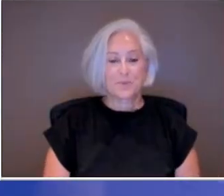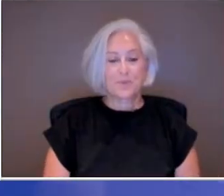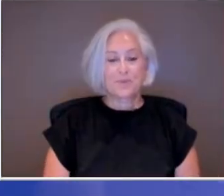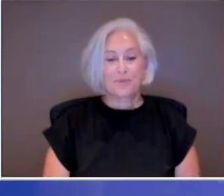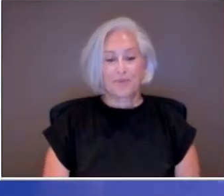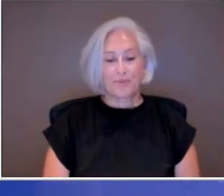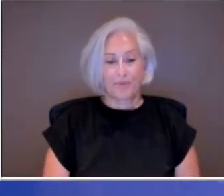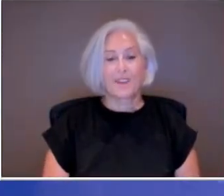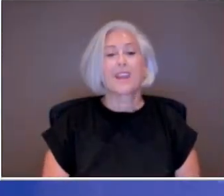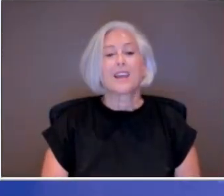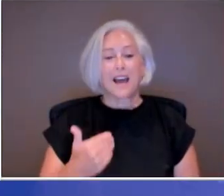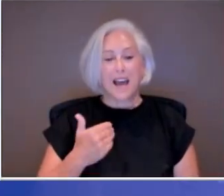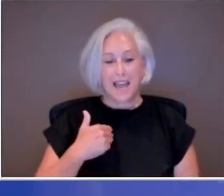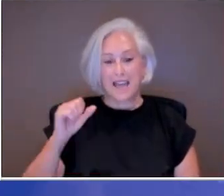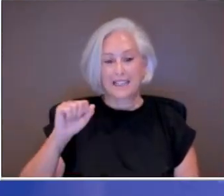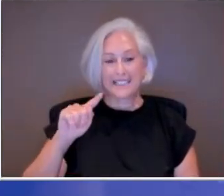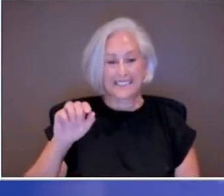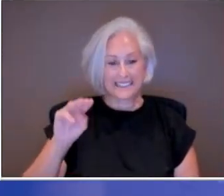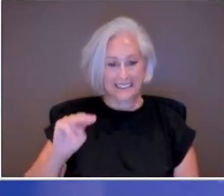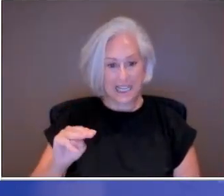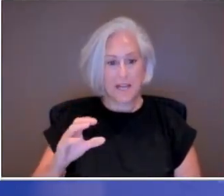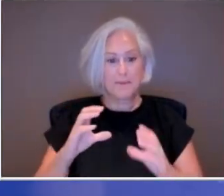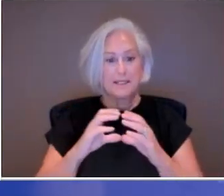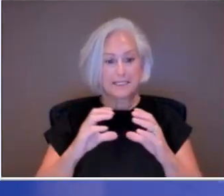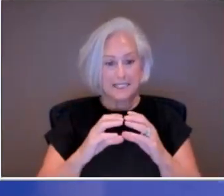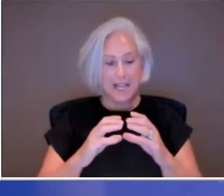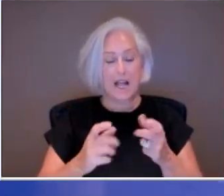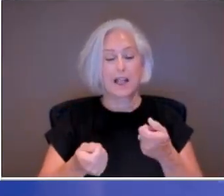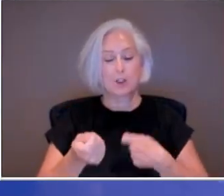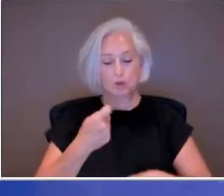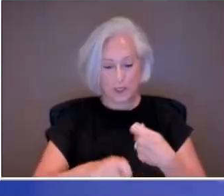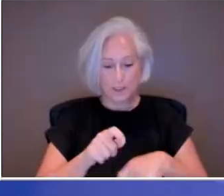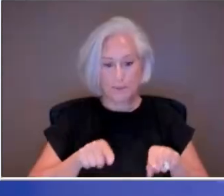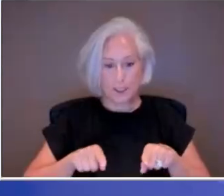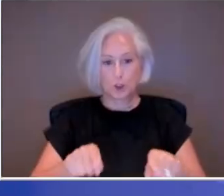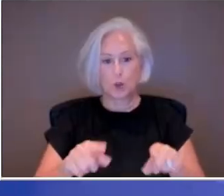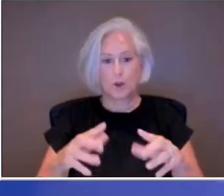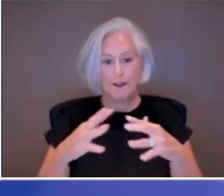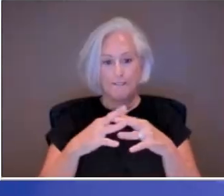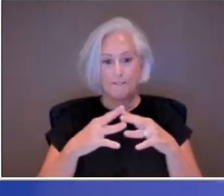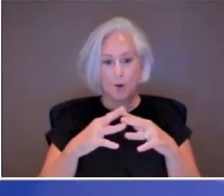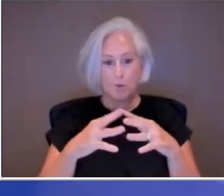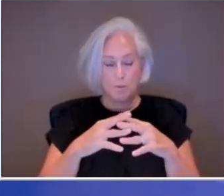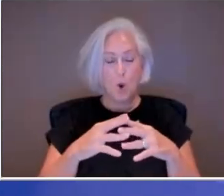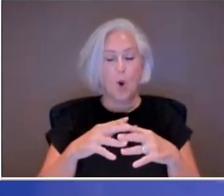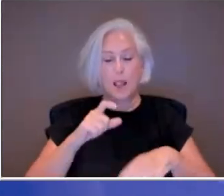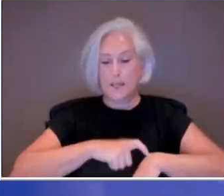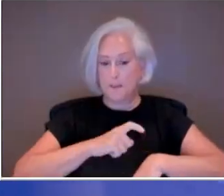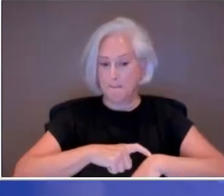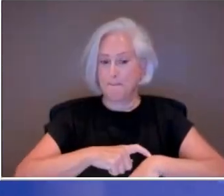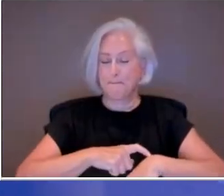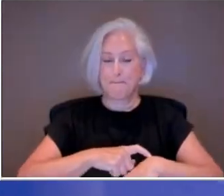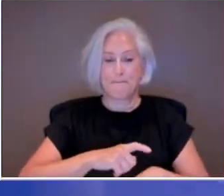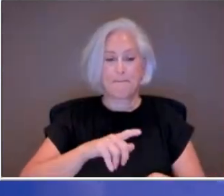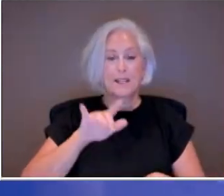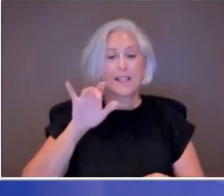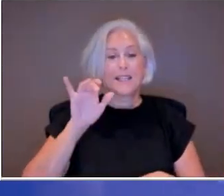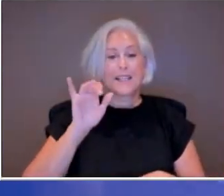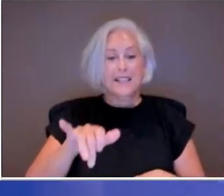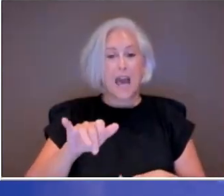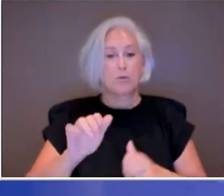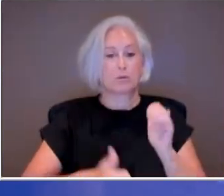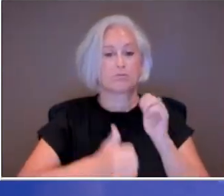cell transplant during the football season. And that is by far the most challenging part